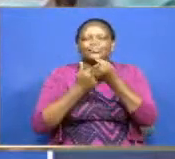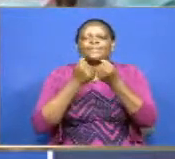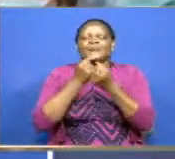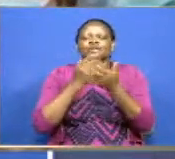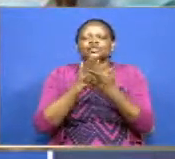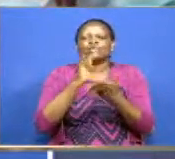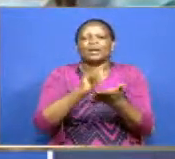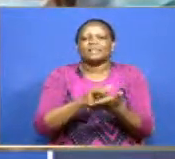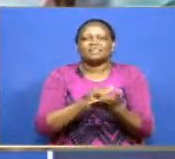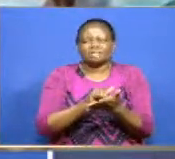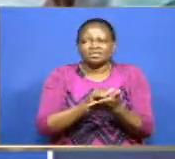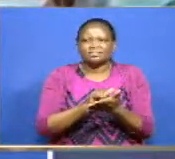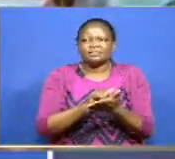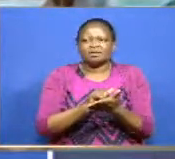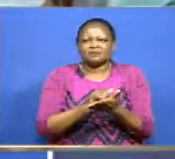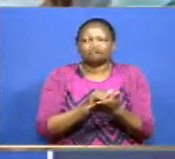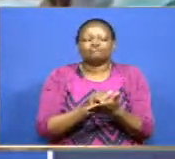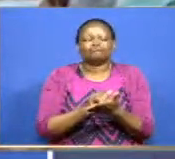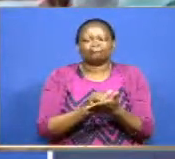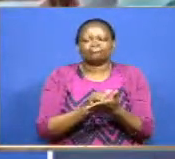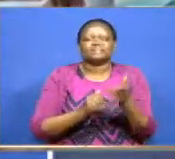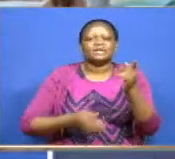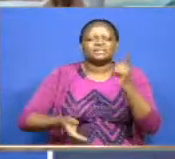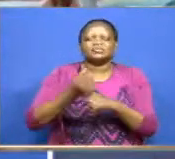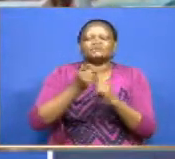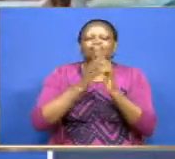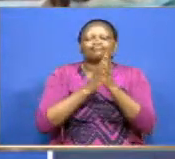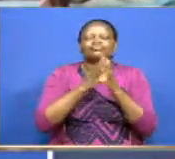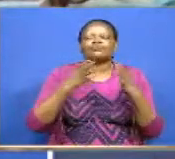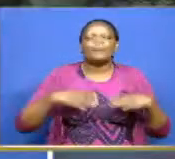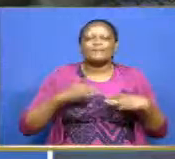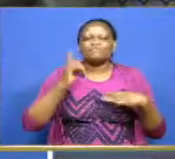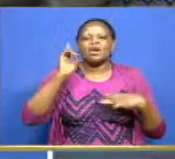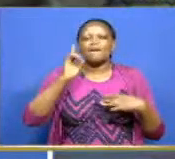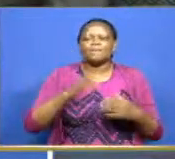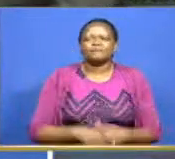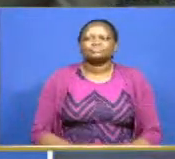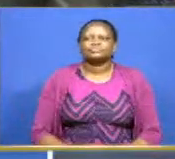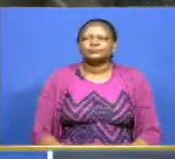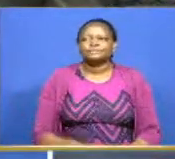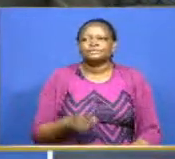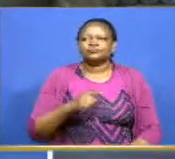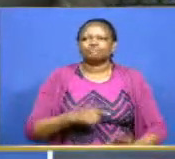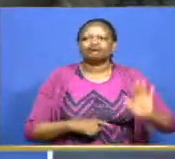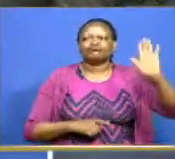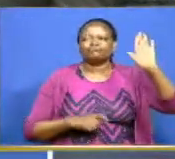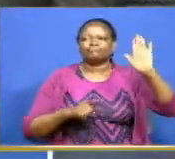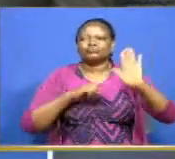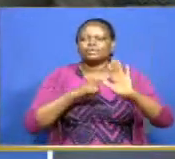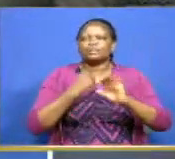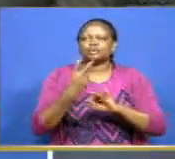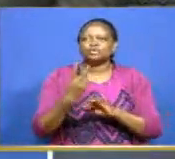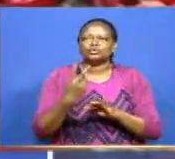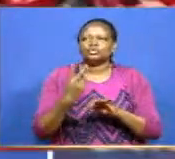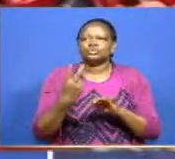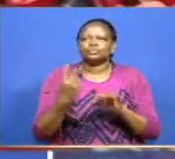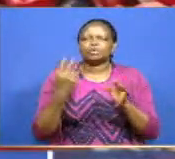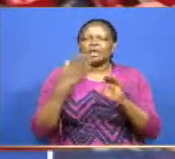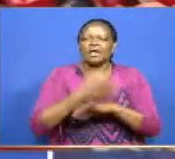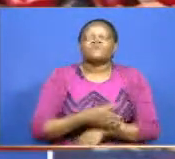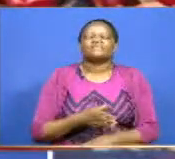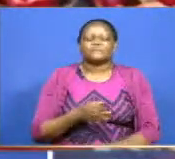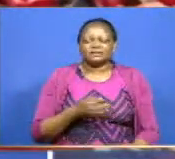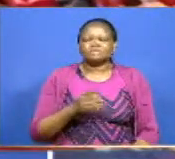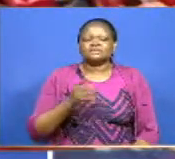ensure meeting the aspiration of the people of Nairobi. Kananu aliapishwa masaa mawili pekee baada ya bunge la